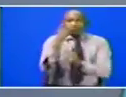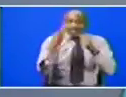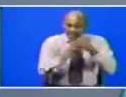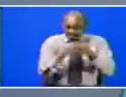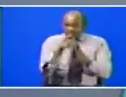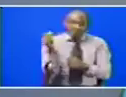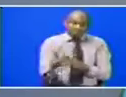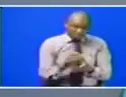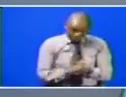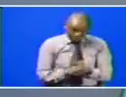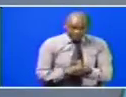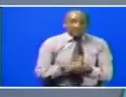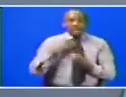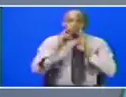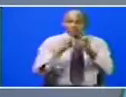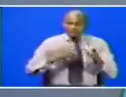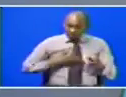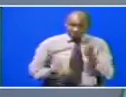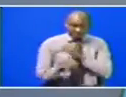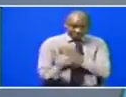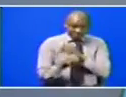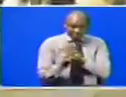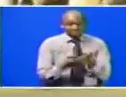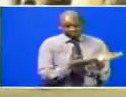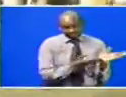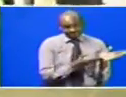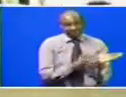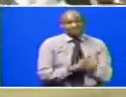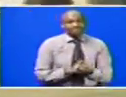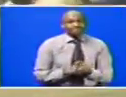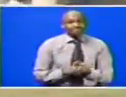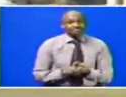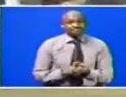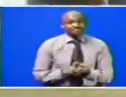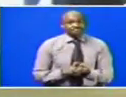of this month. Tobias Chanji reports.